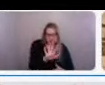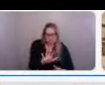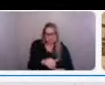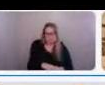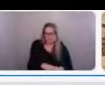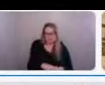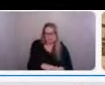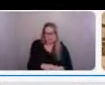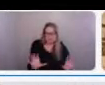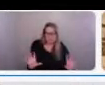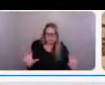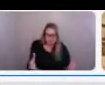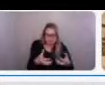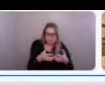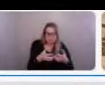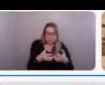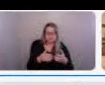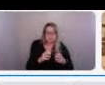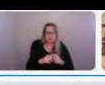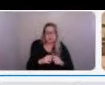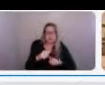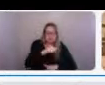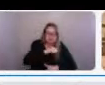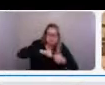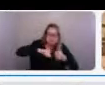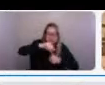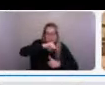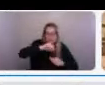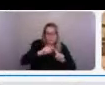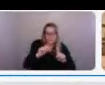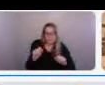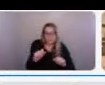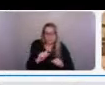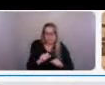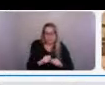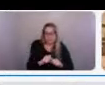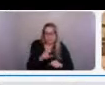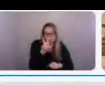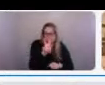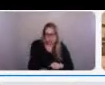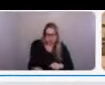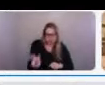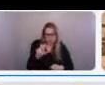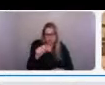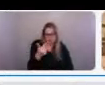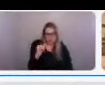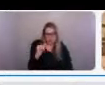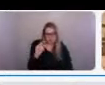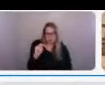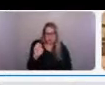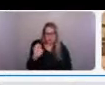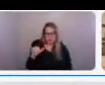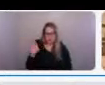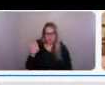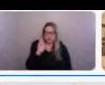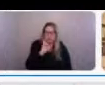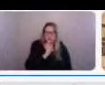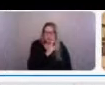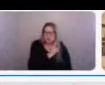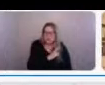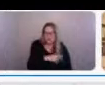gather there socially in our area um but we also uh travel down to gainey ranch where we shop and